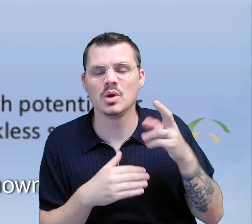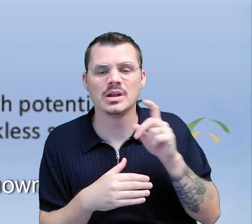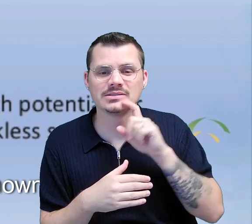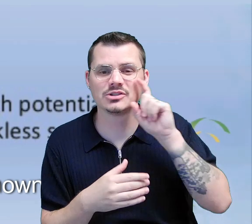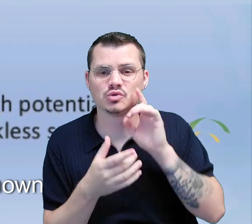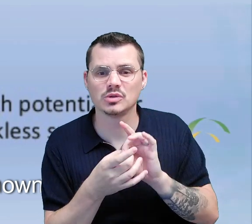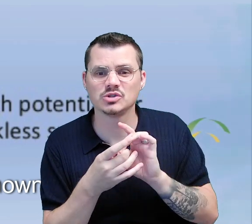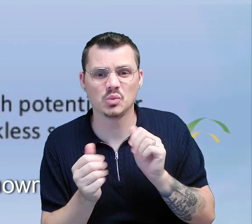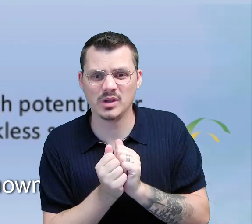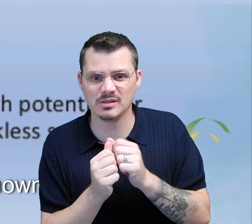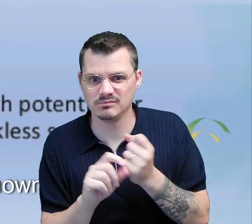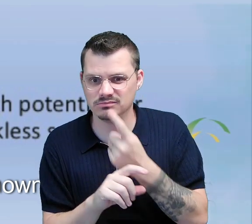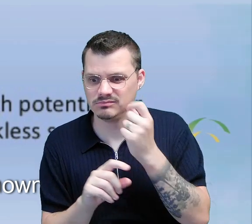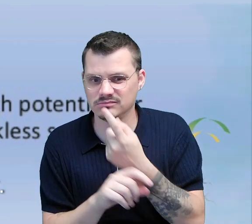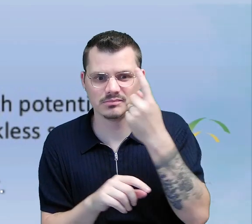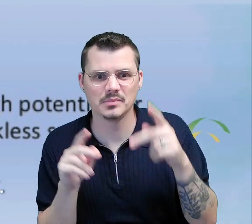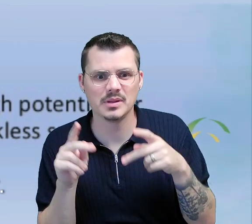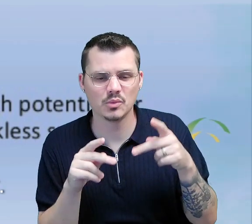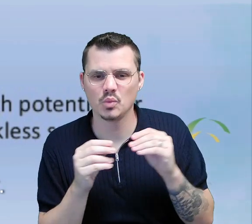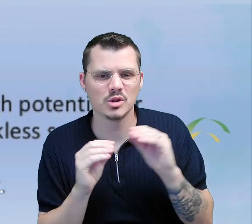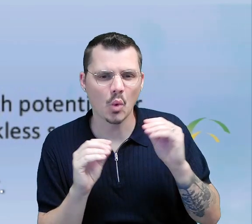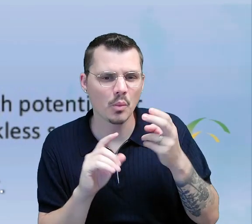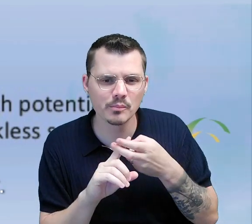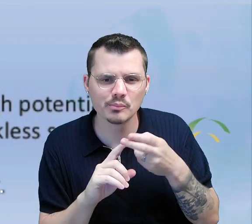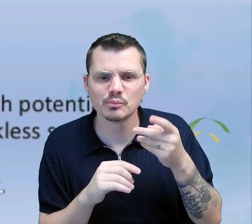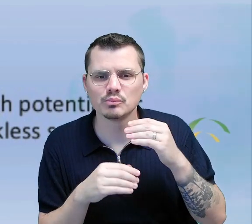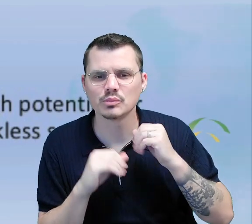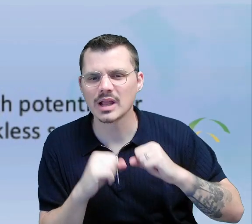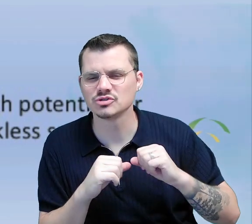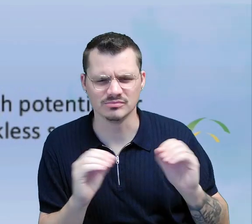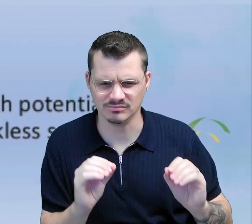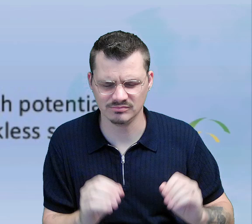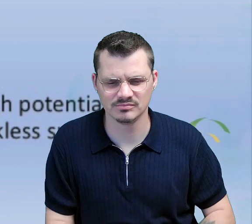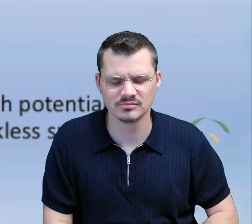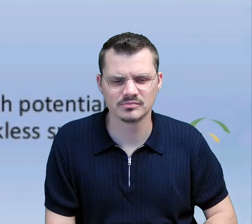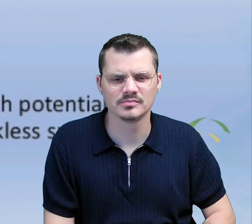lot of sexual relationships with unknown people and no protection like that.